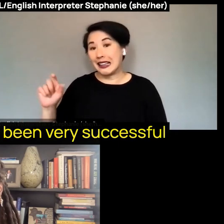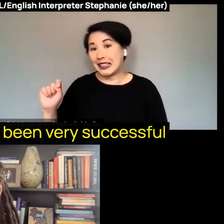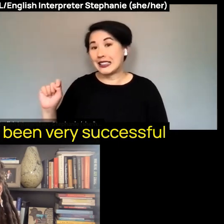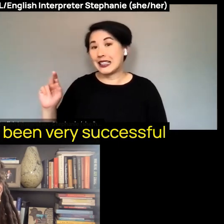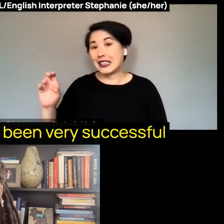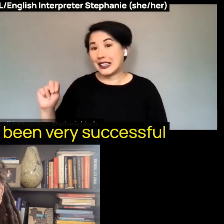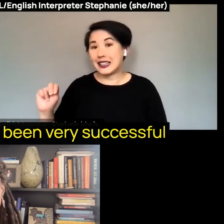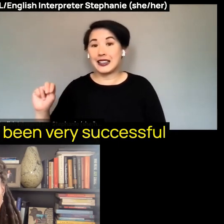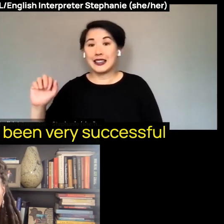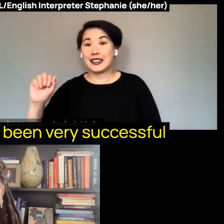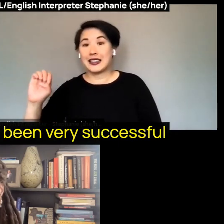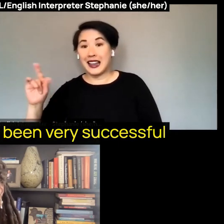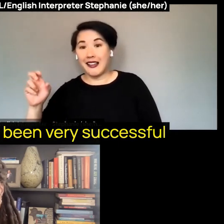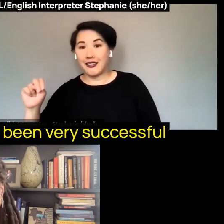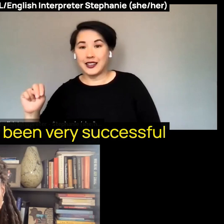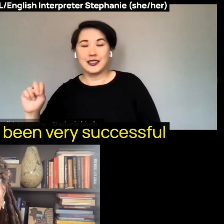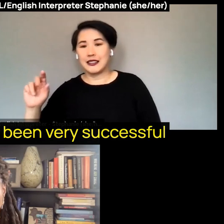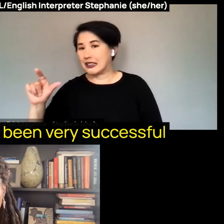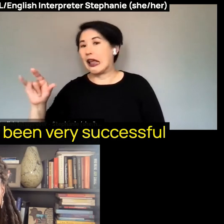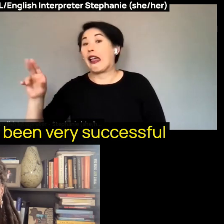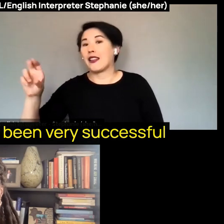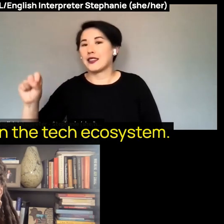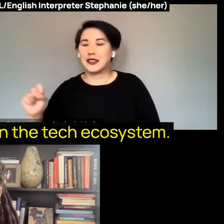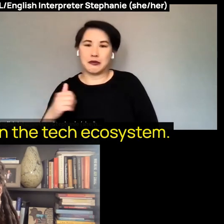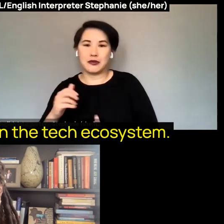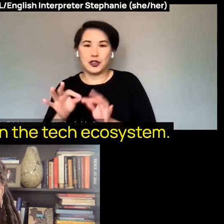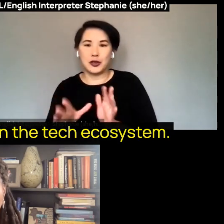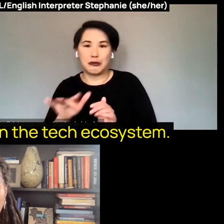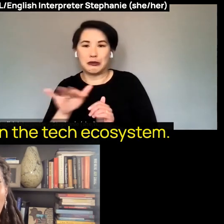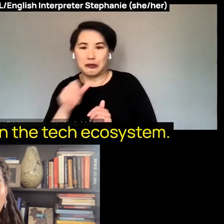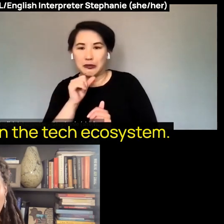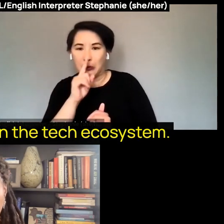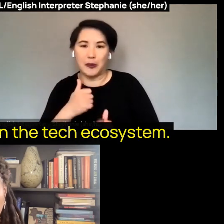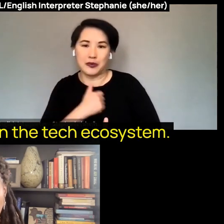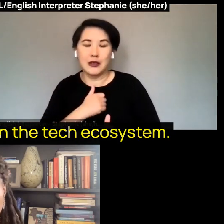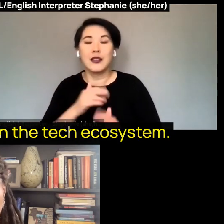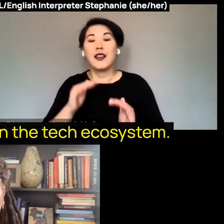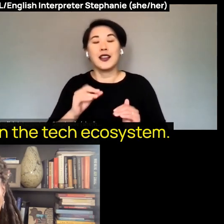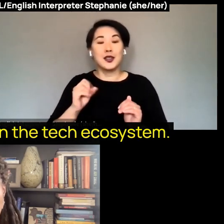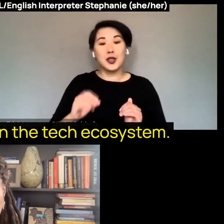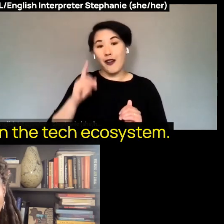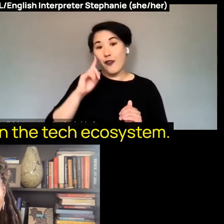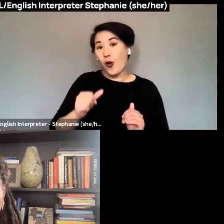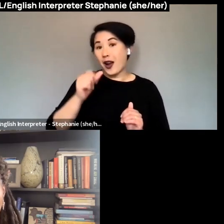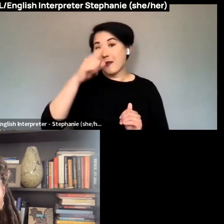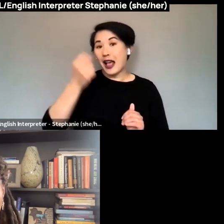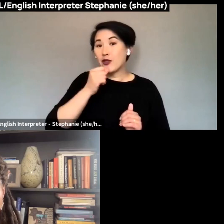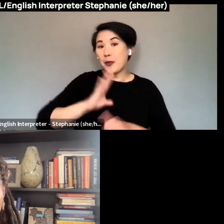done a really great job and have been very successful as Black women founders in the tech